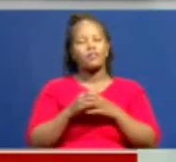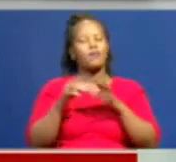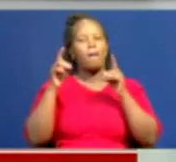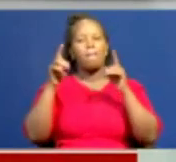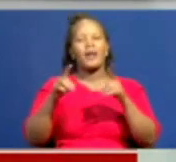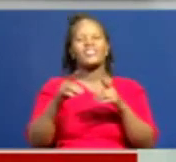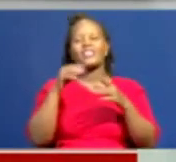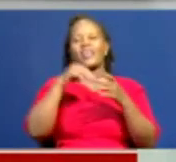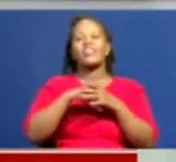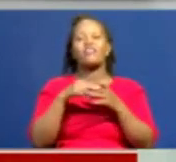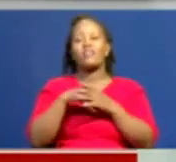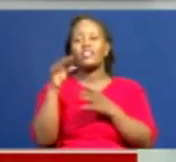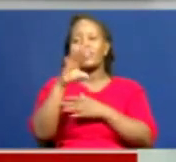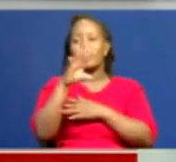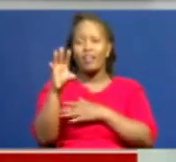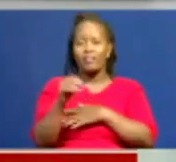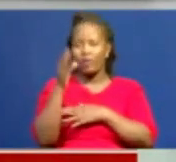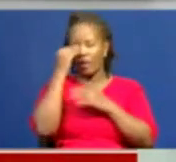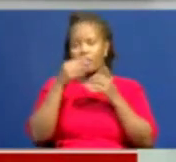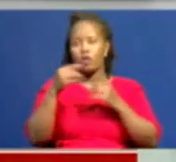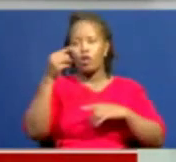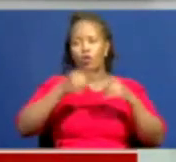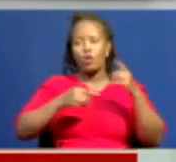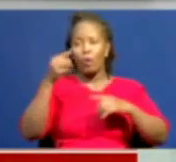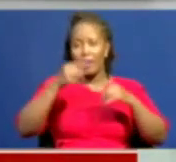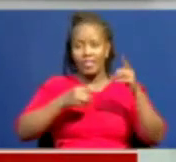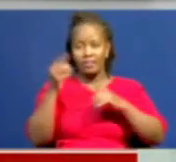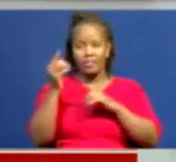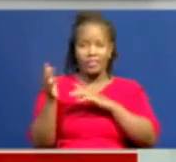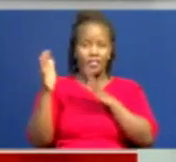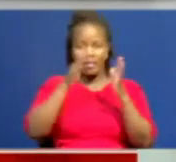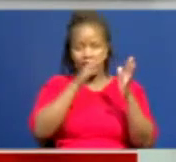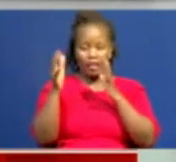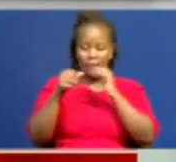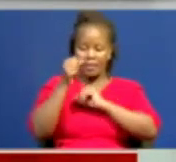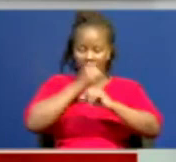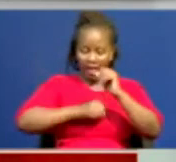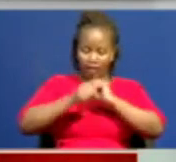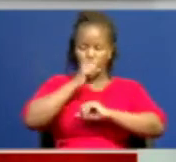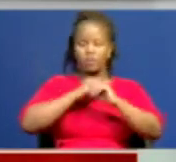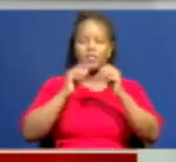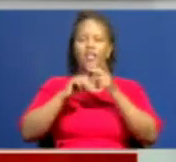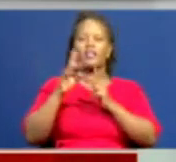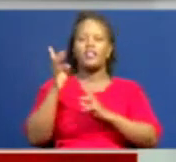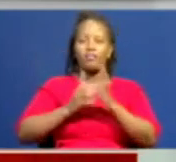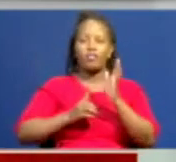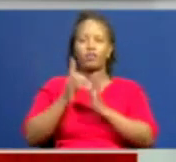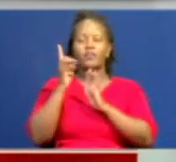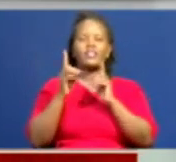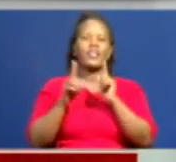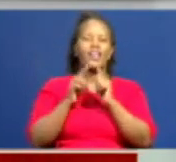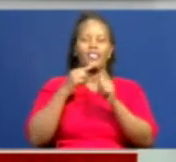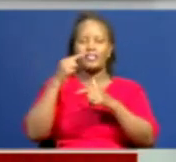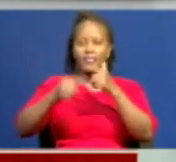to invest in Africa due to its competitiveness in climate action, climate development, and